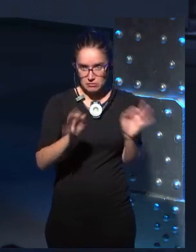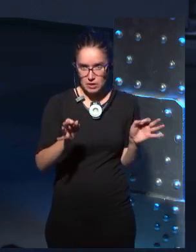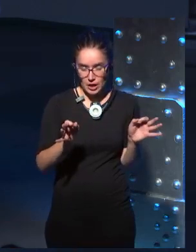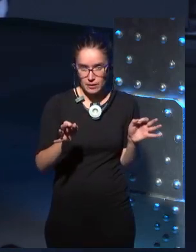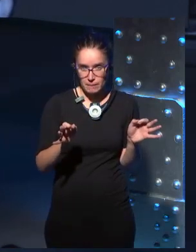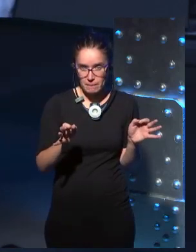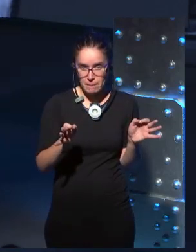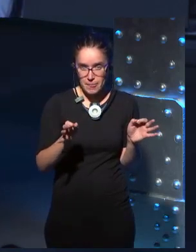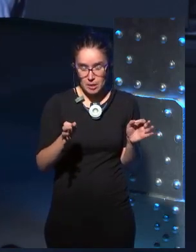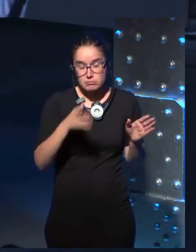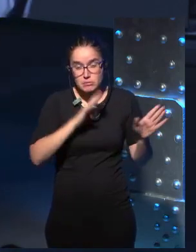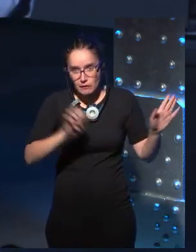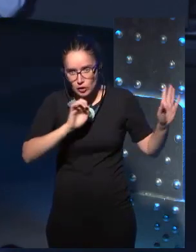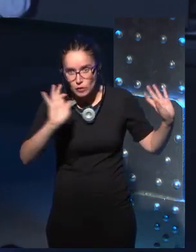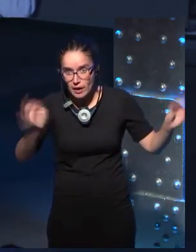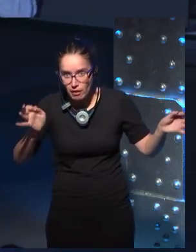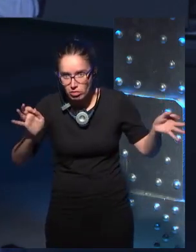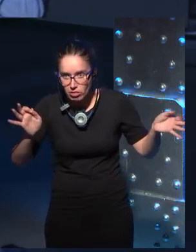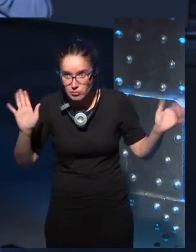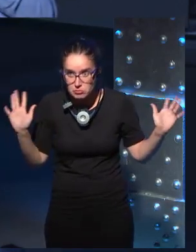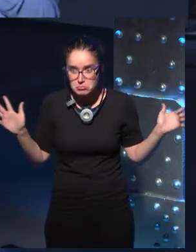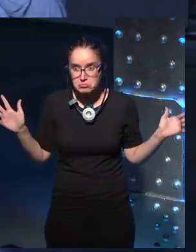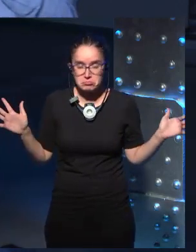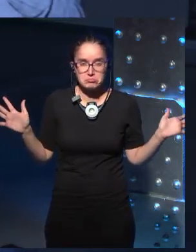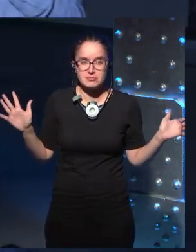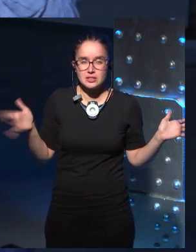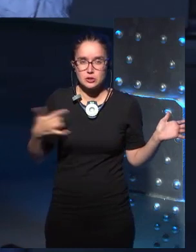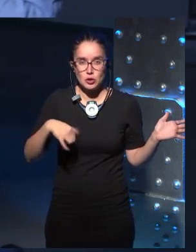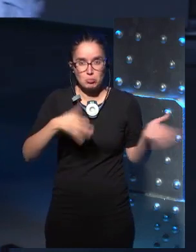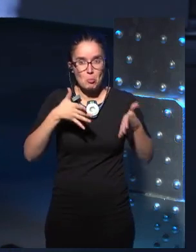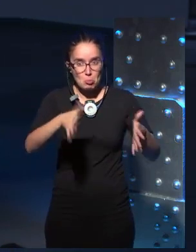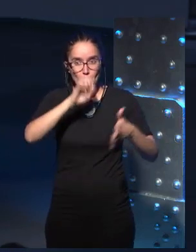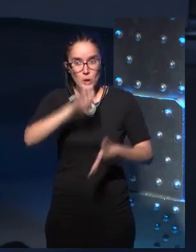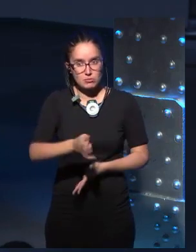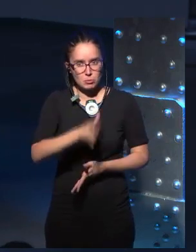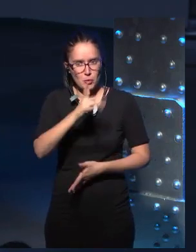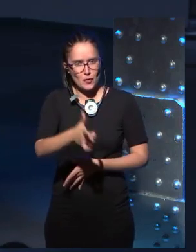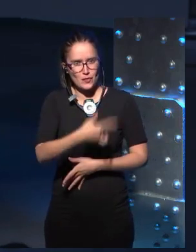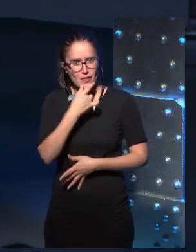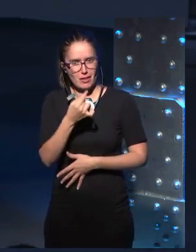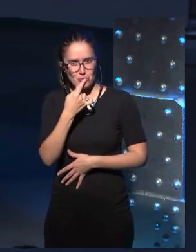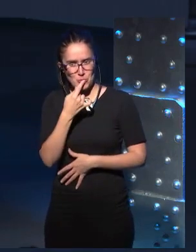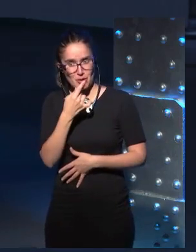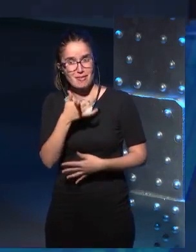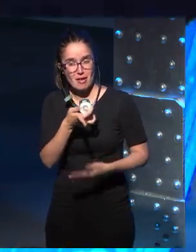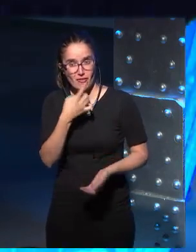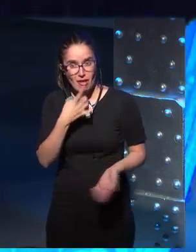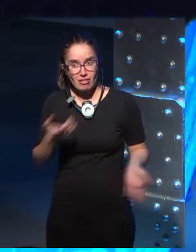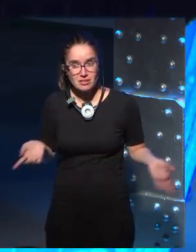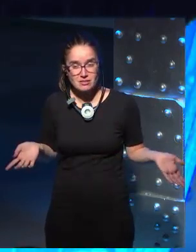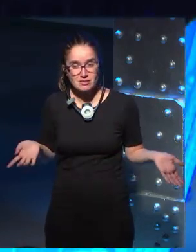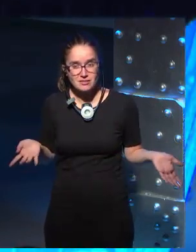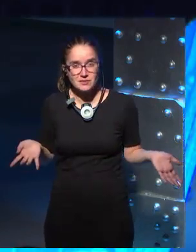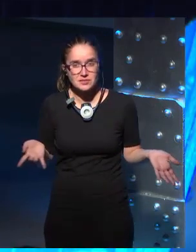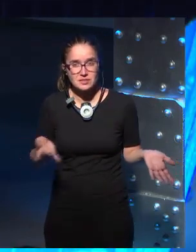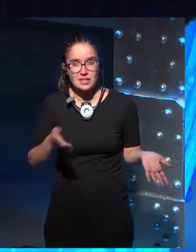Right, huh? We laugh because it's easy. So easy that Einstein himself refused to believe